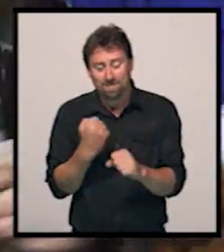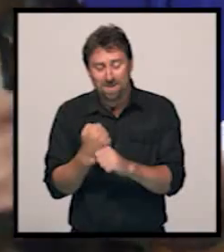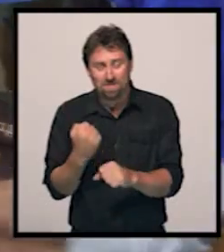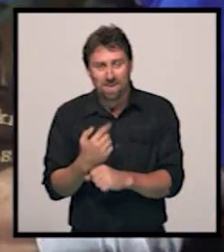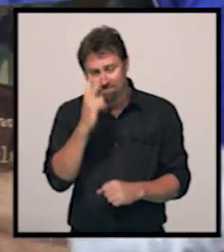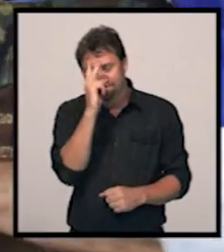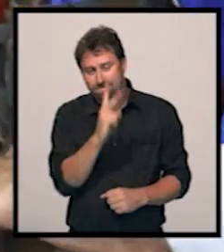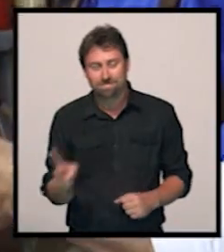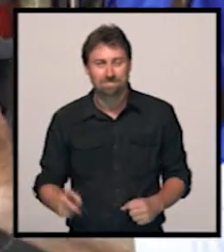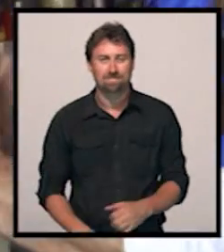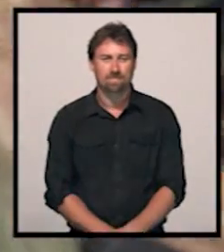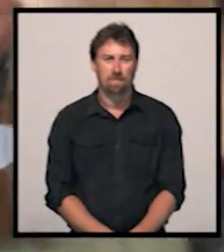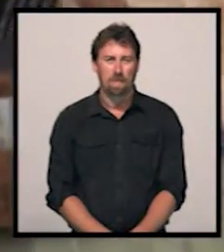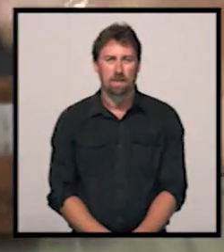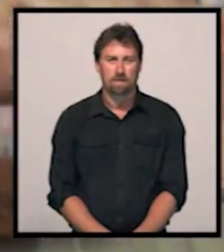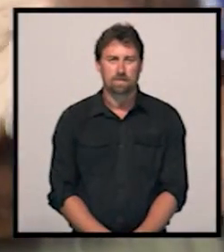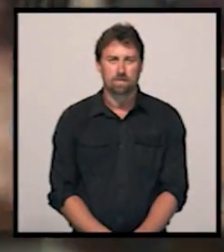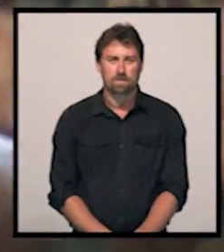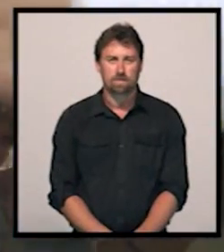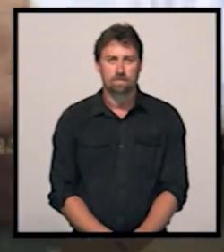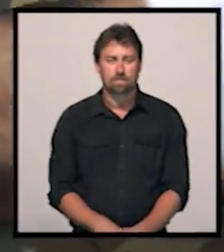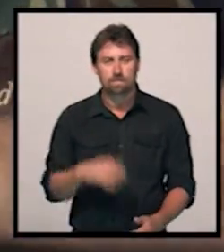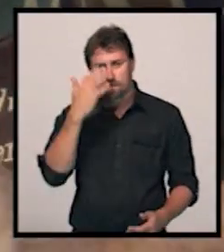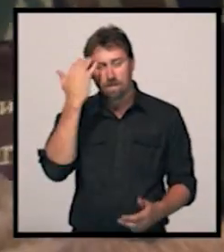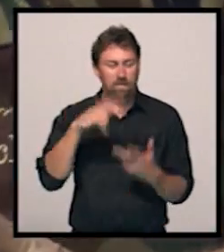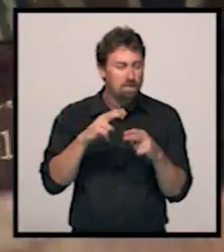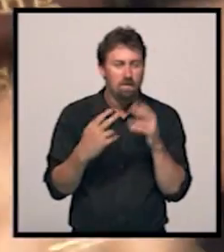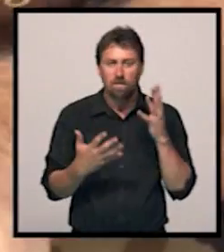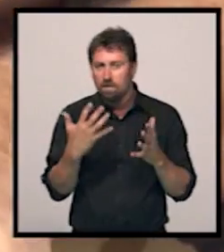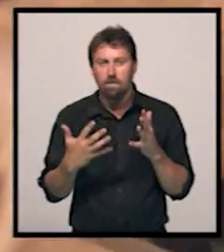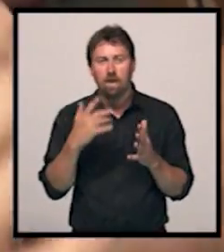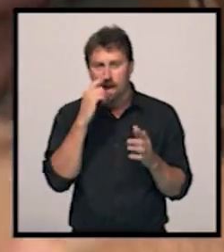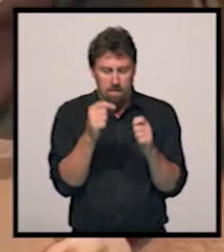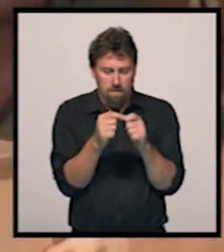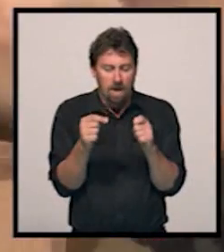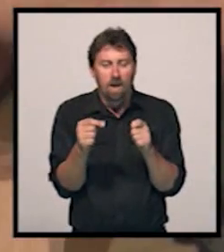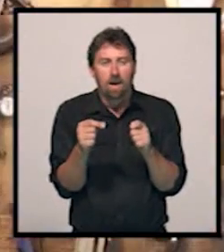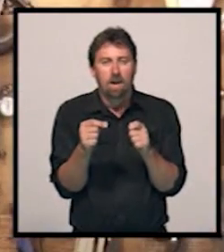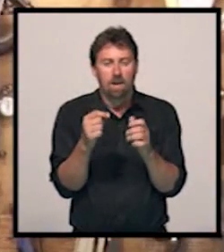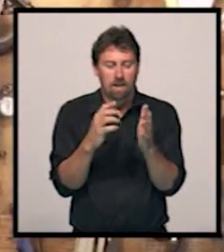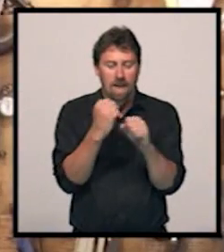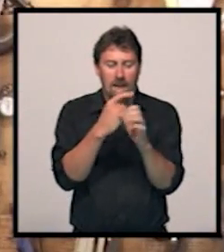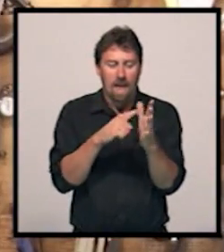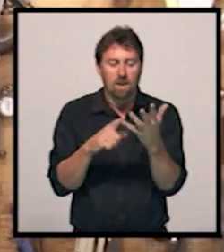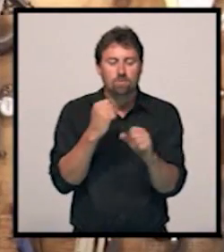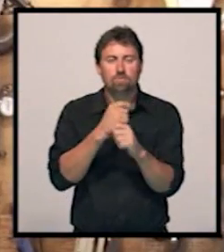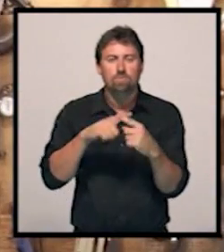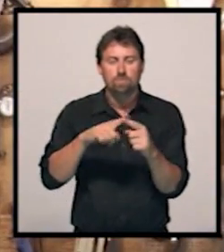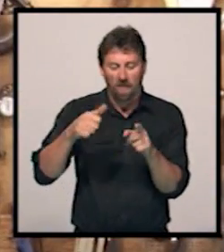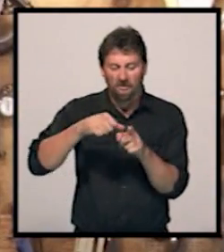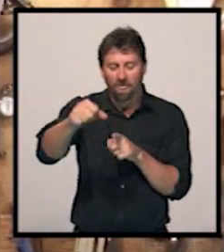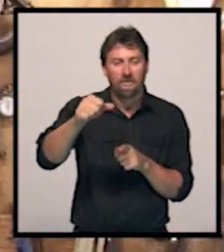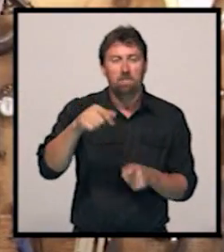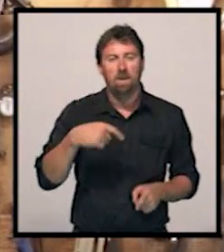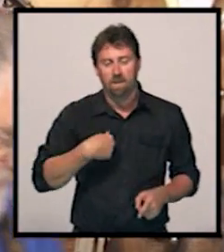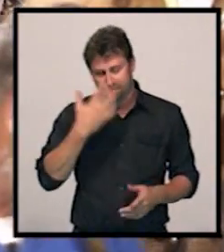idea to use a marking gauge if you're not sure. All right, so I'll just go over to the table saw